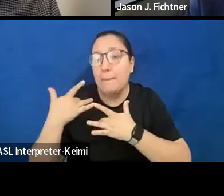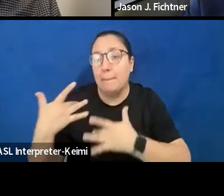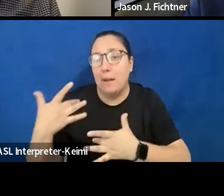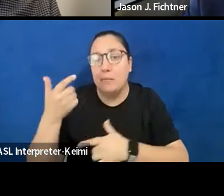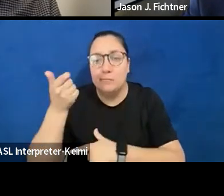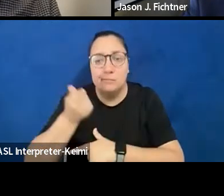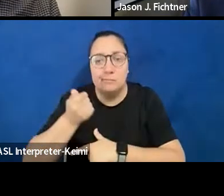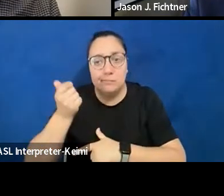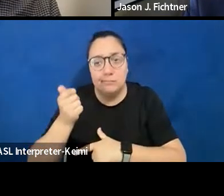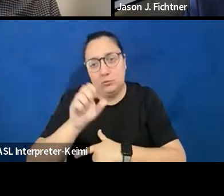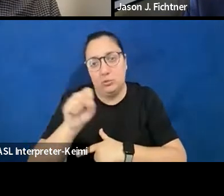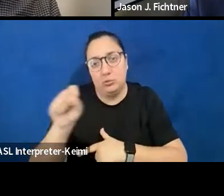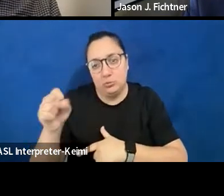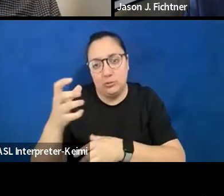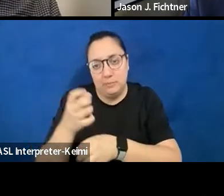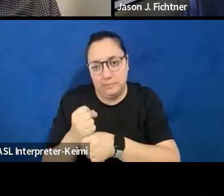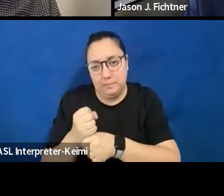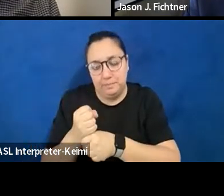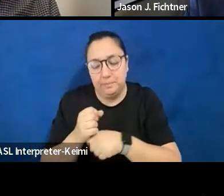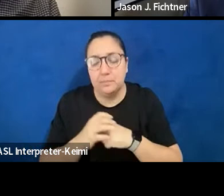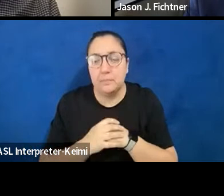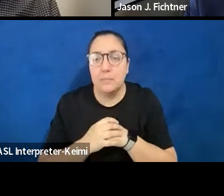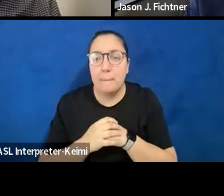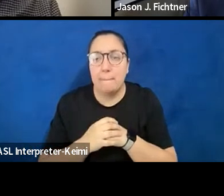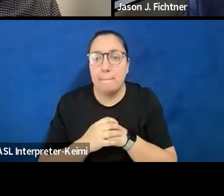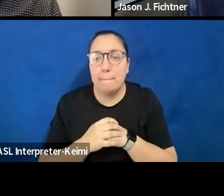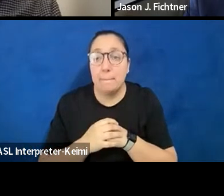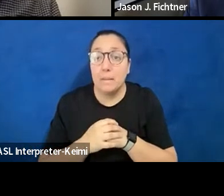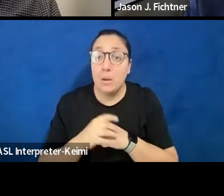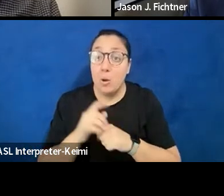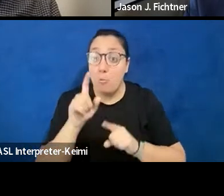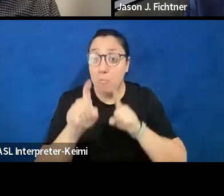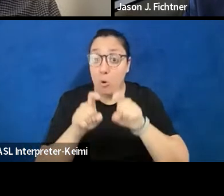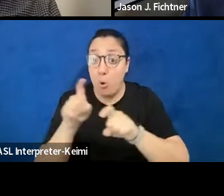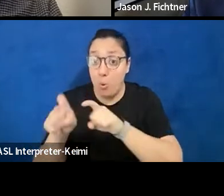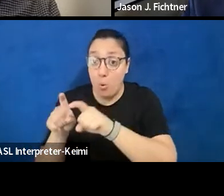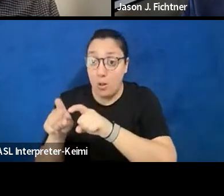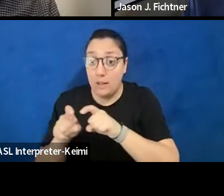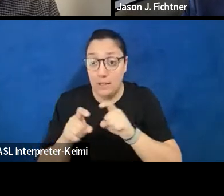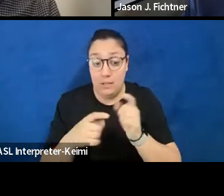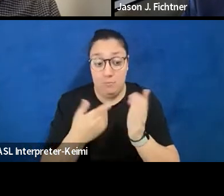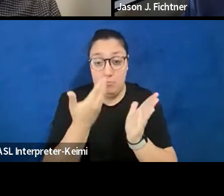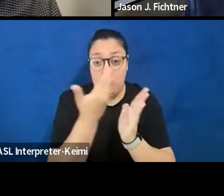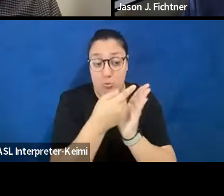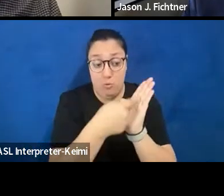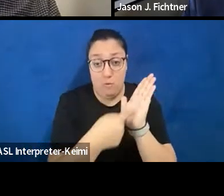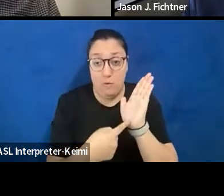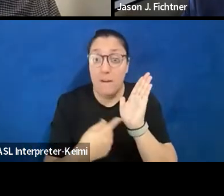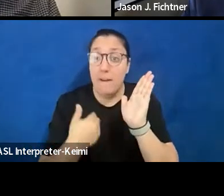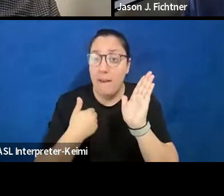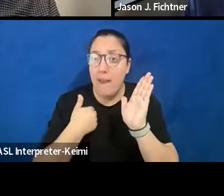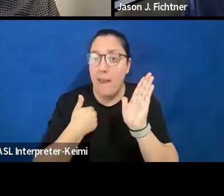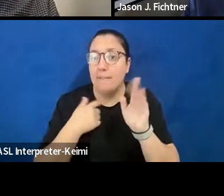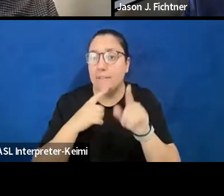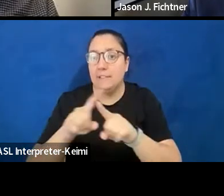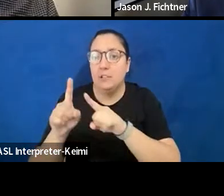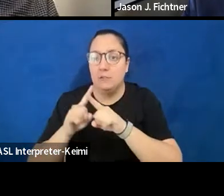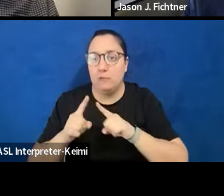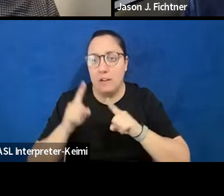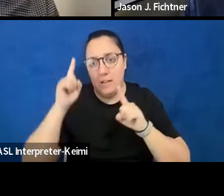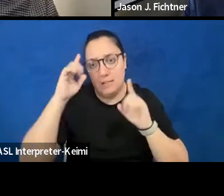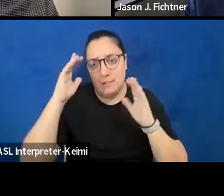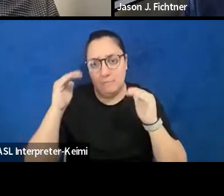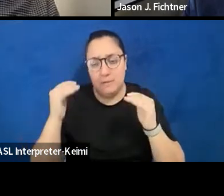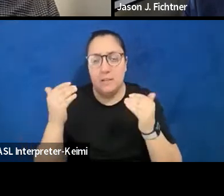a Social Security benefit. And although the polling shows that people have different expectations about how much they might rely on